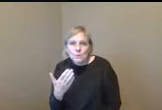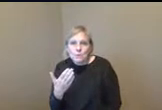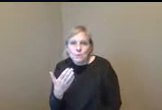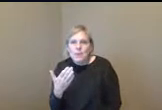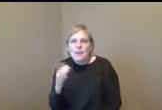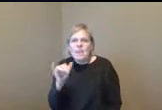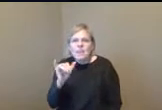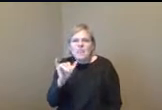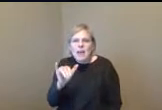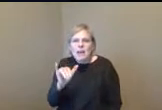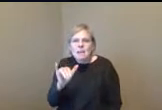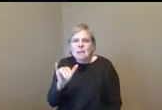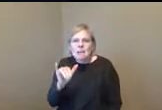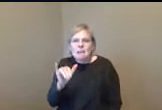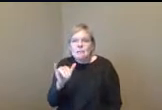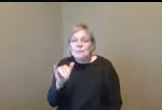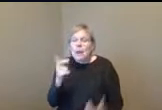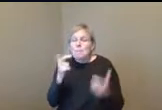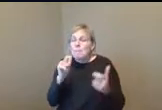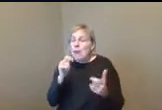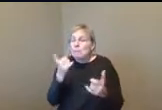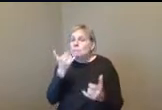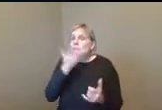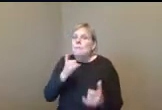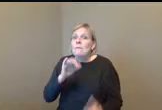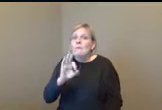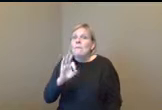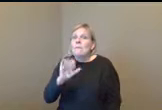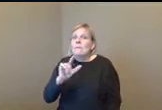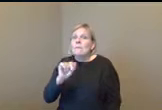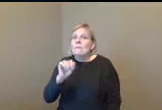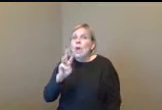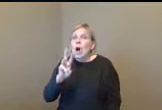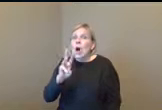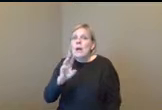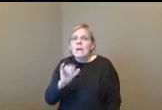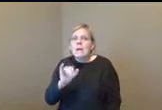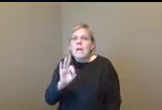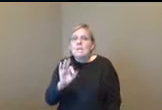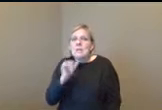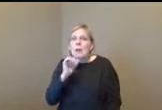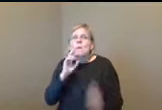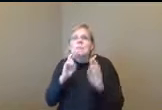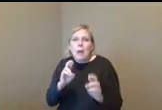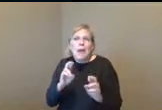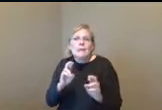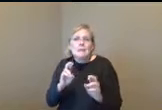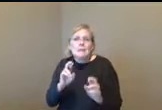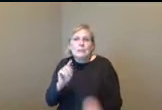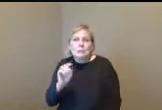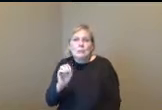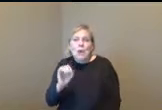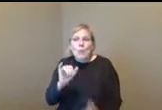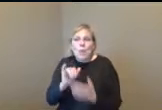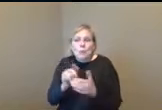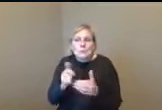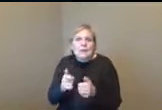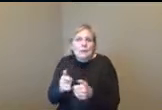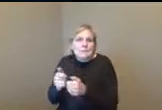That is a major flaw if that is, you know, if they're not responding to those